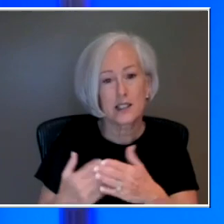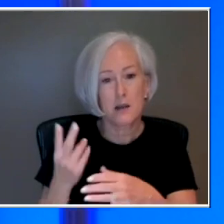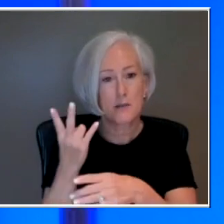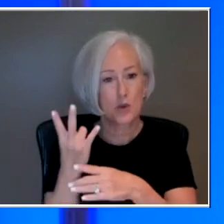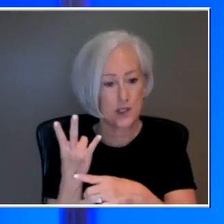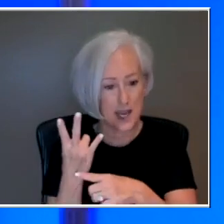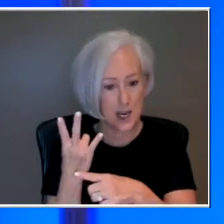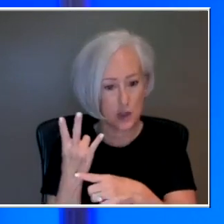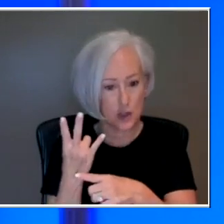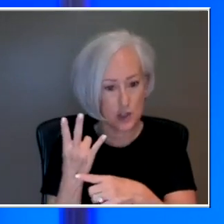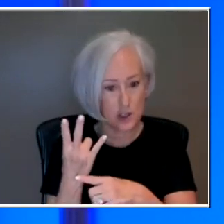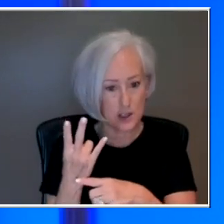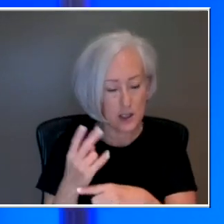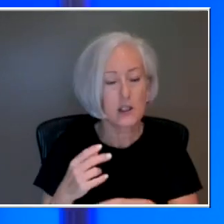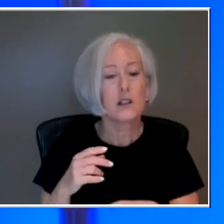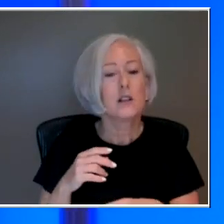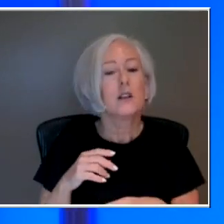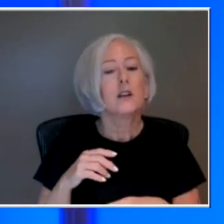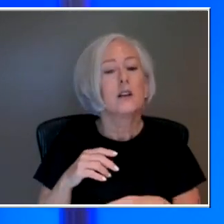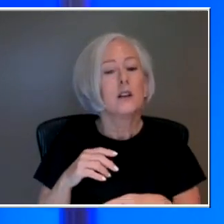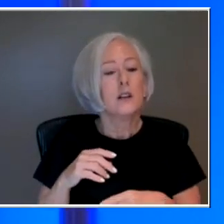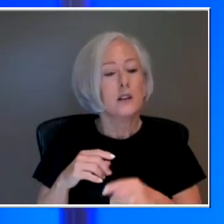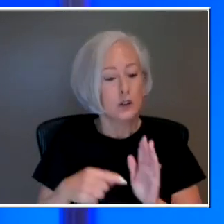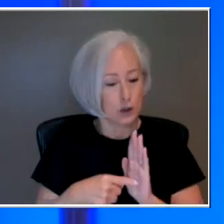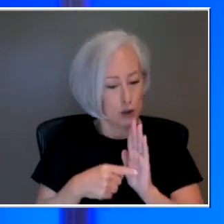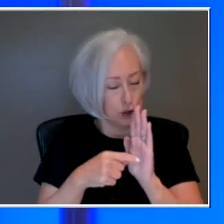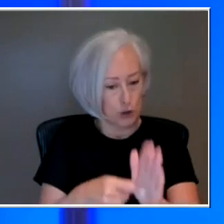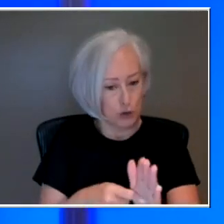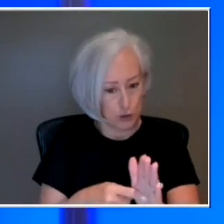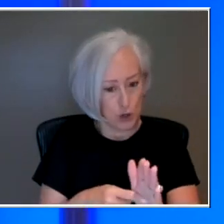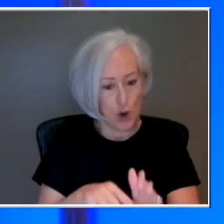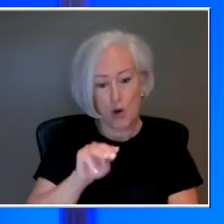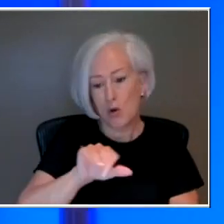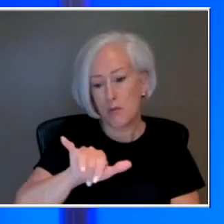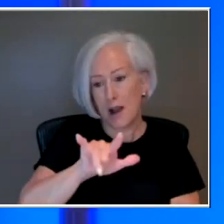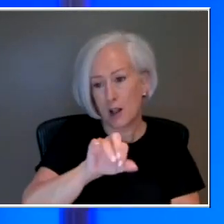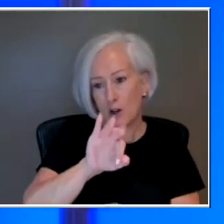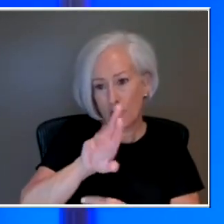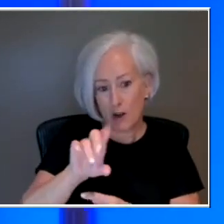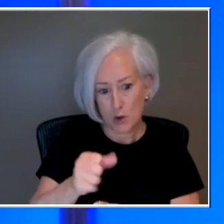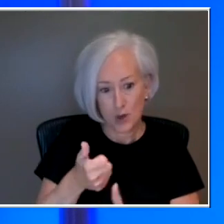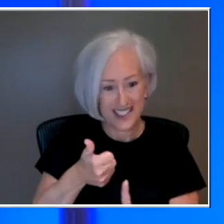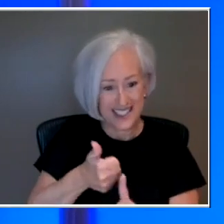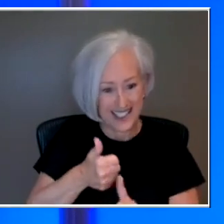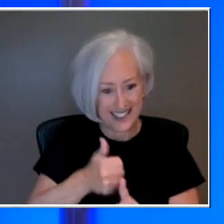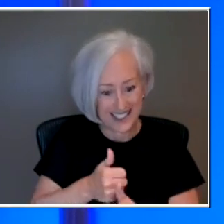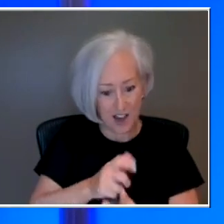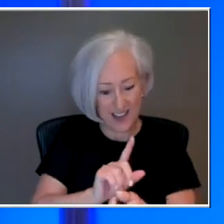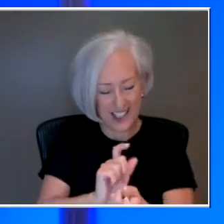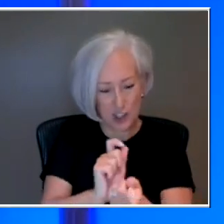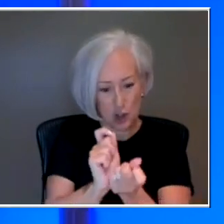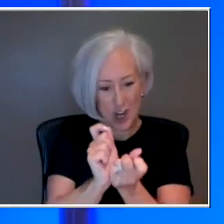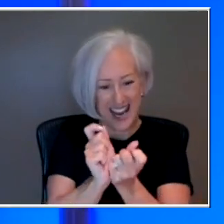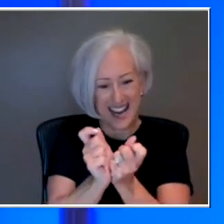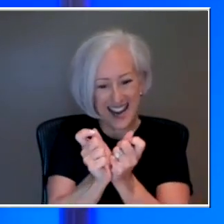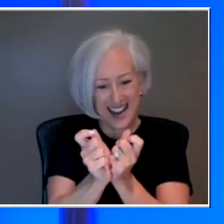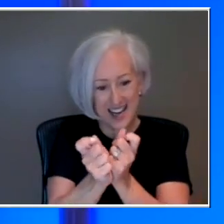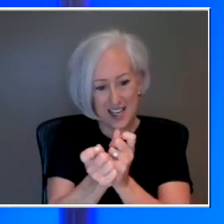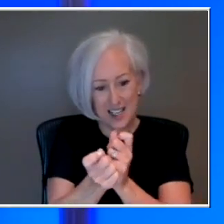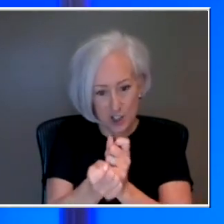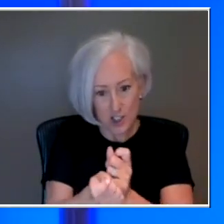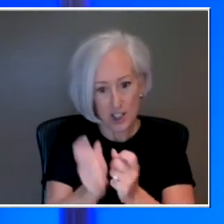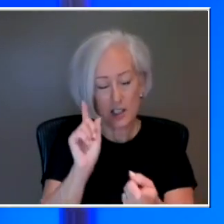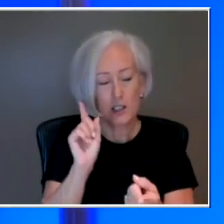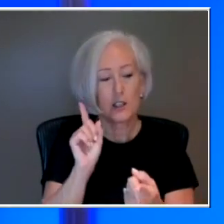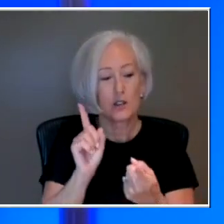in the bone marrow that would suggest that this myelofibrosis is evolving into